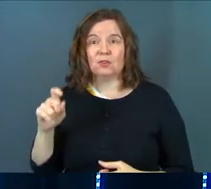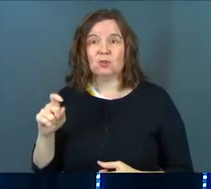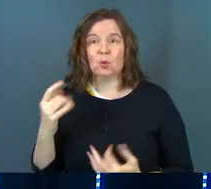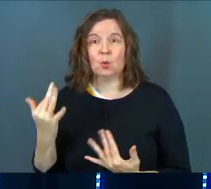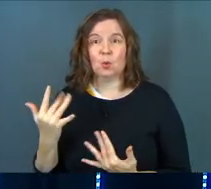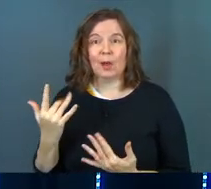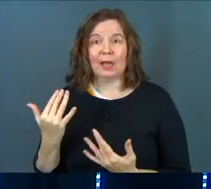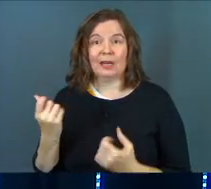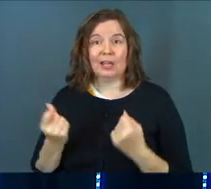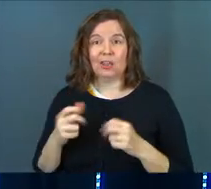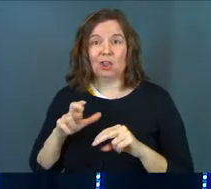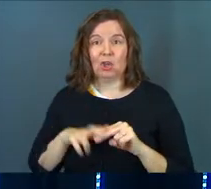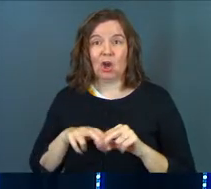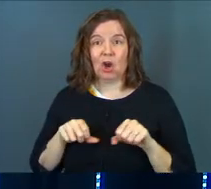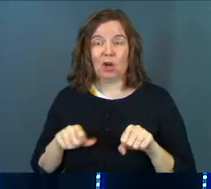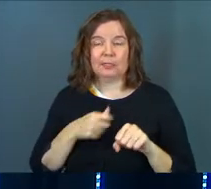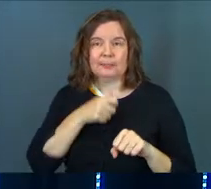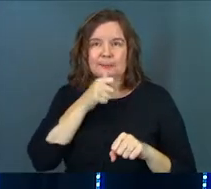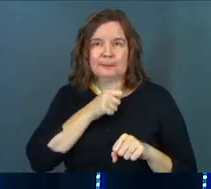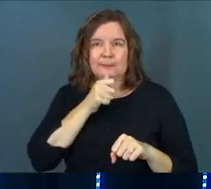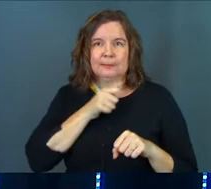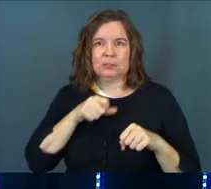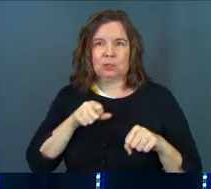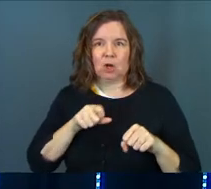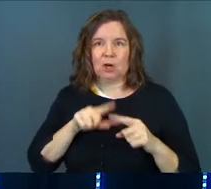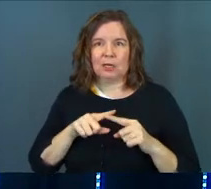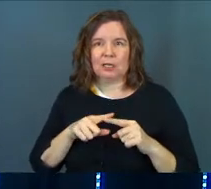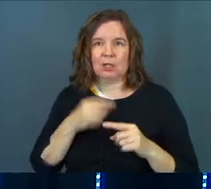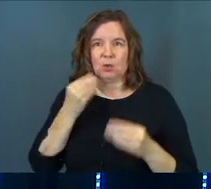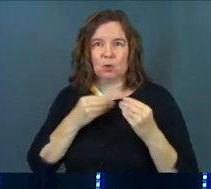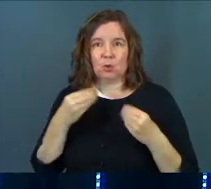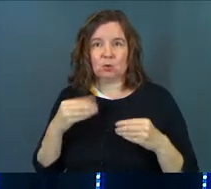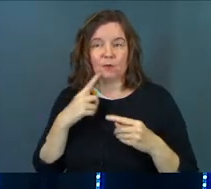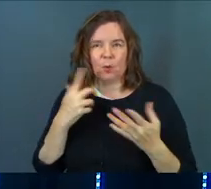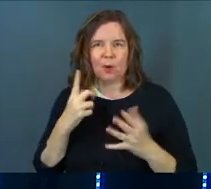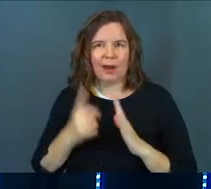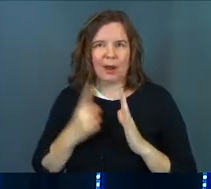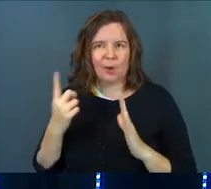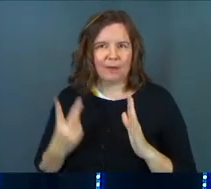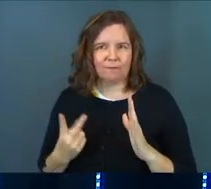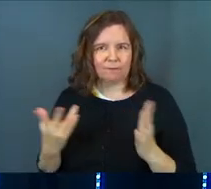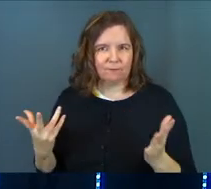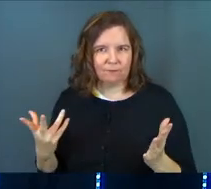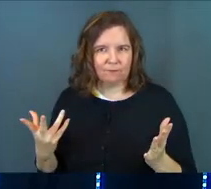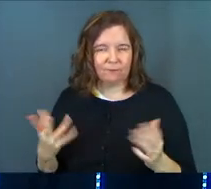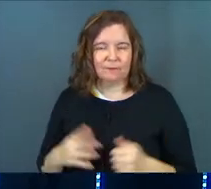to wait in the cart and endure the cart in the grocery store for what, an hour and a half?